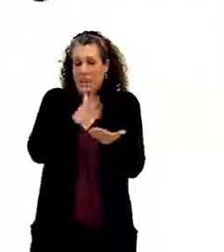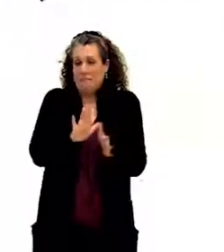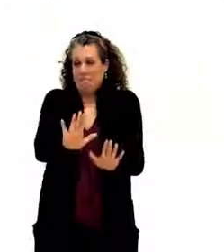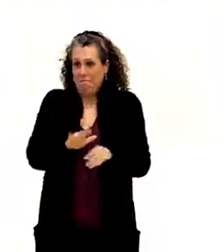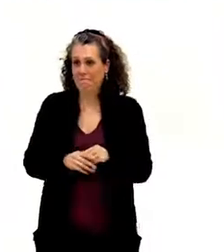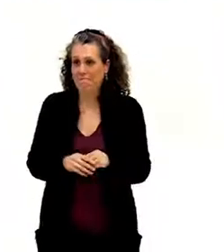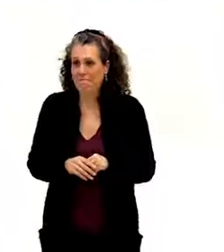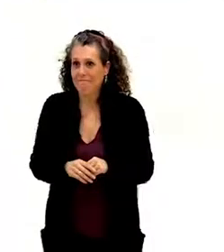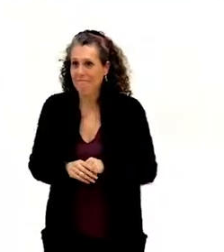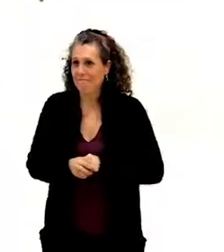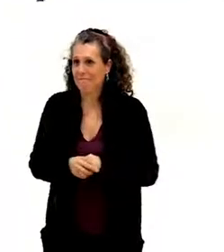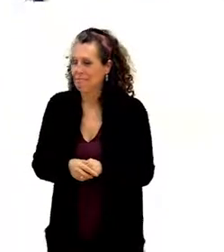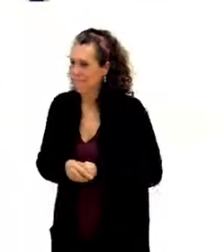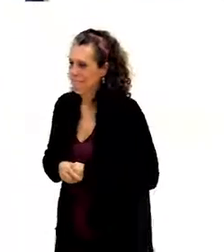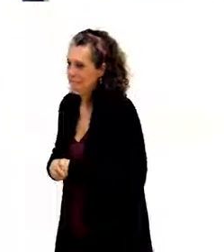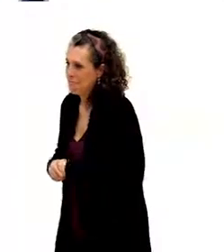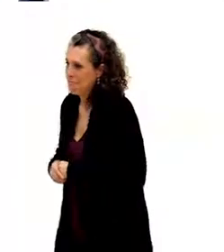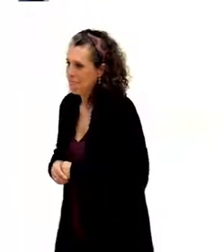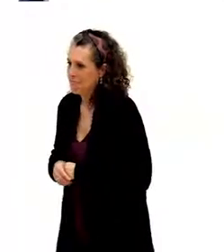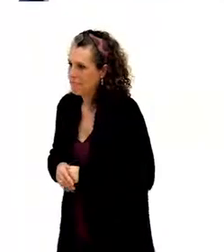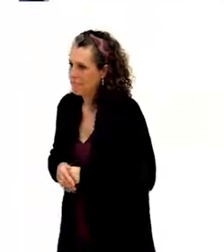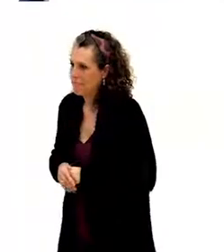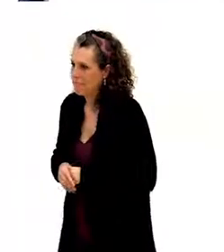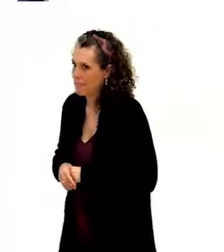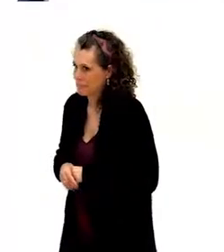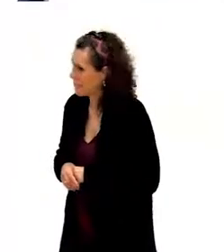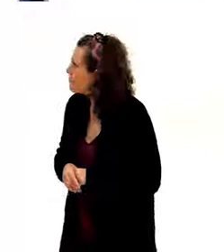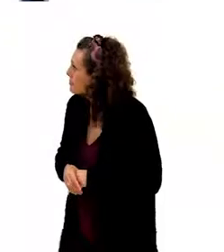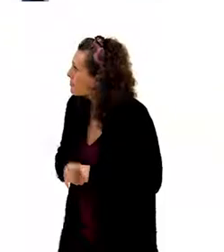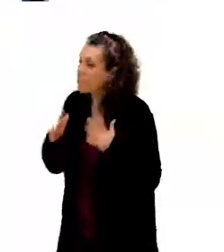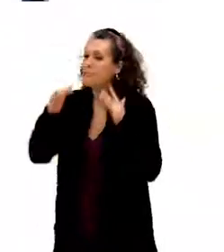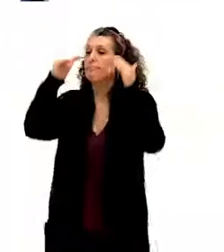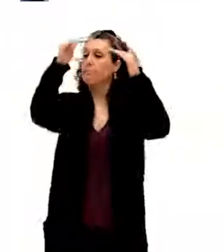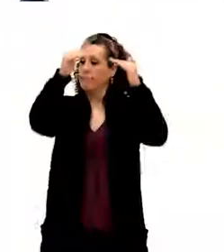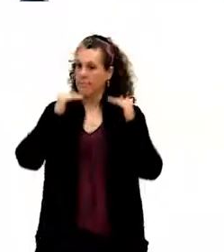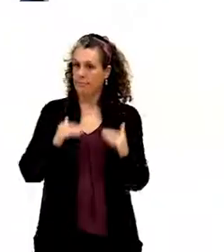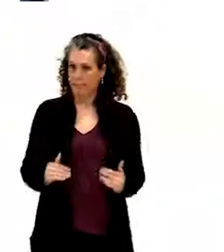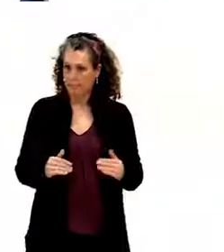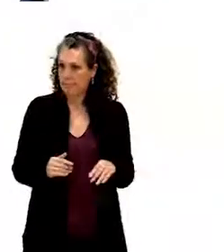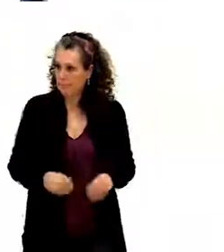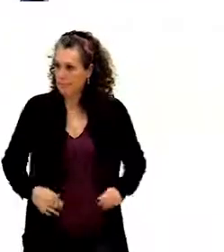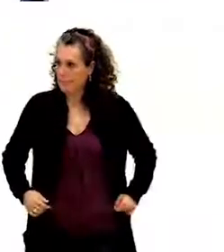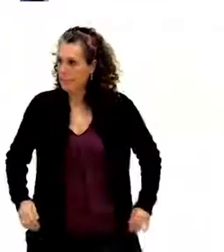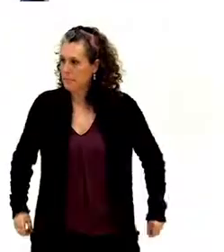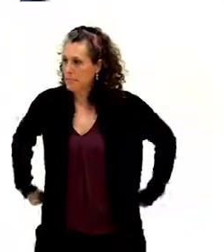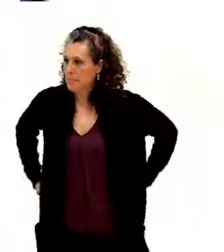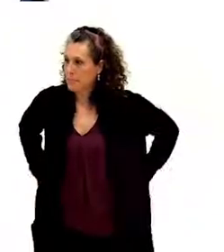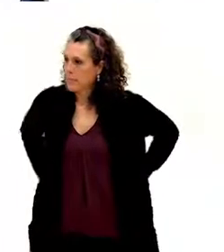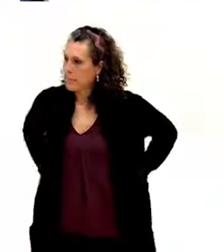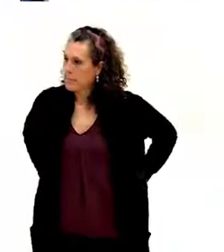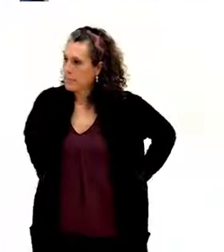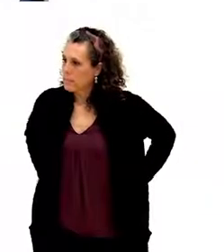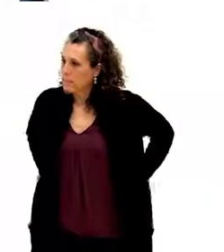A last development that also provides some hope for the future, for the next legislative sessions of the European Parliament,